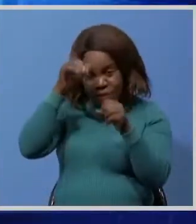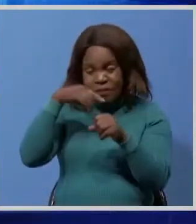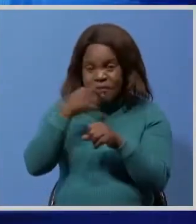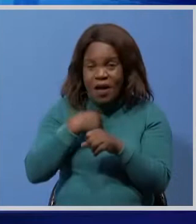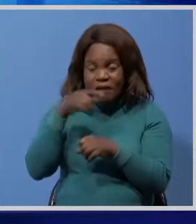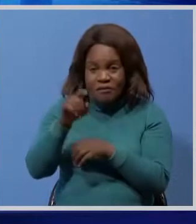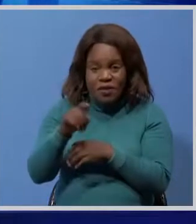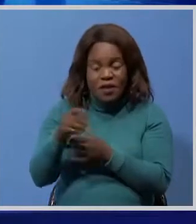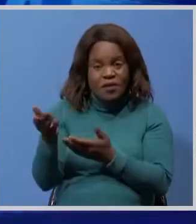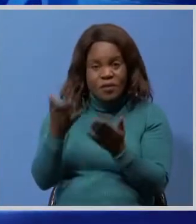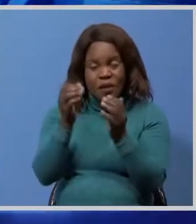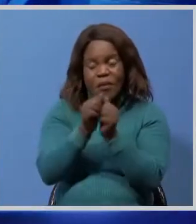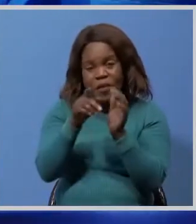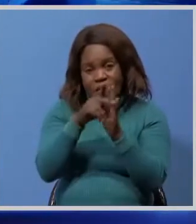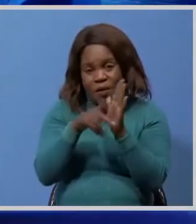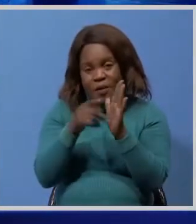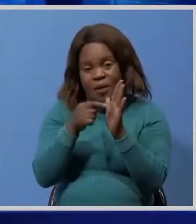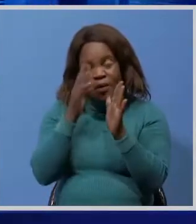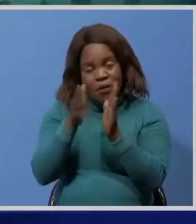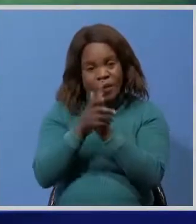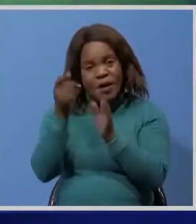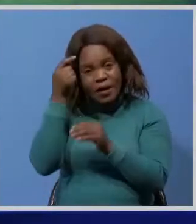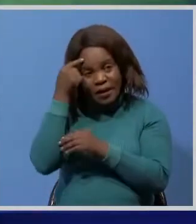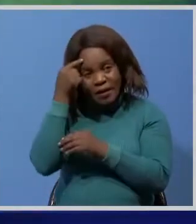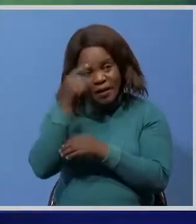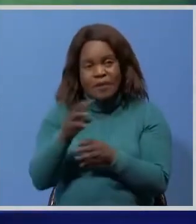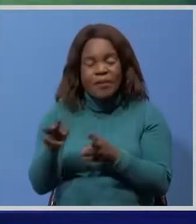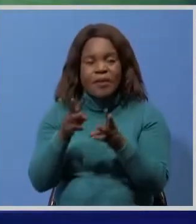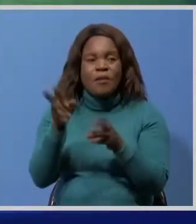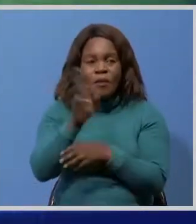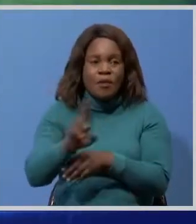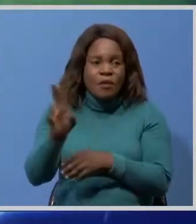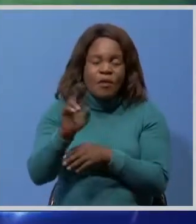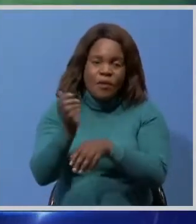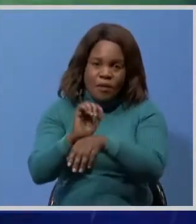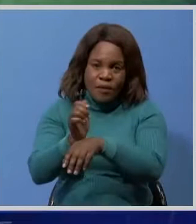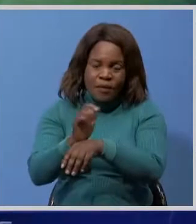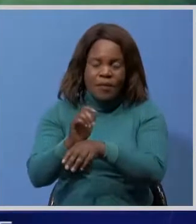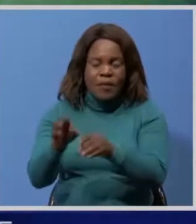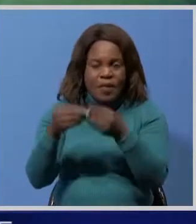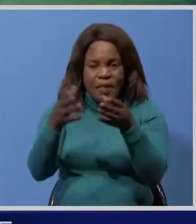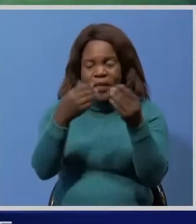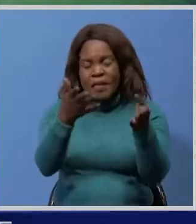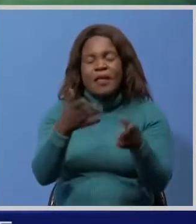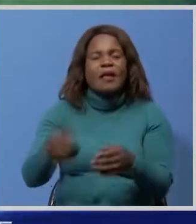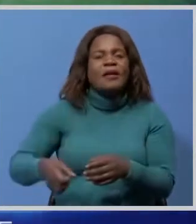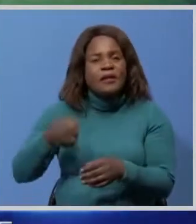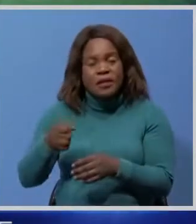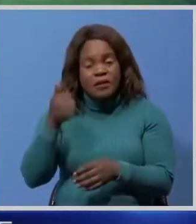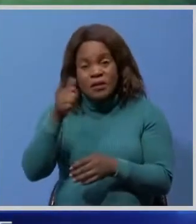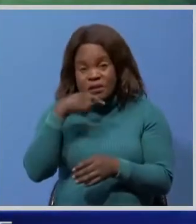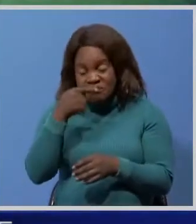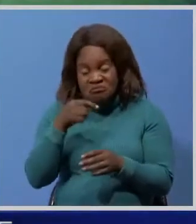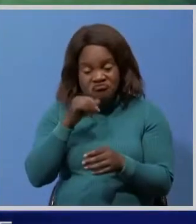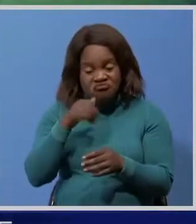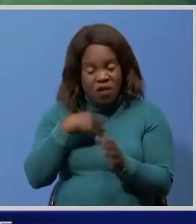there's need to come up with a policy that will guide government in terms of the provision of vehicles to chiefs. President Lungu says currently there's no